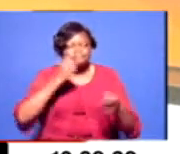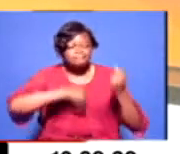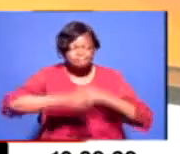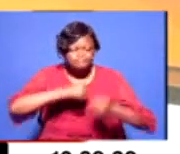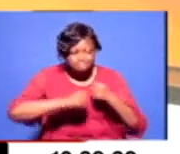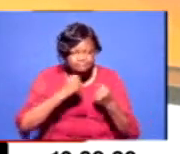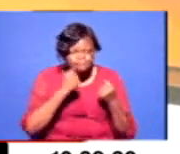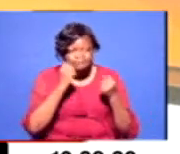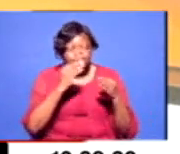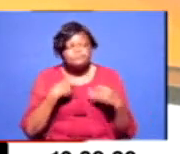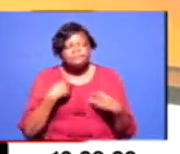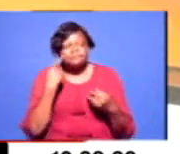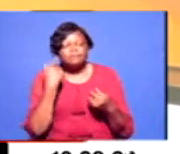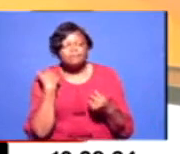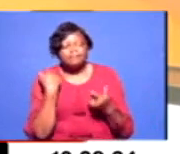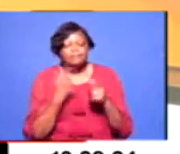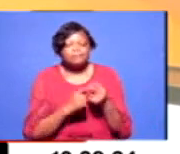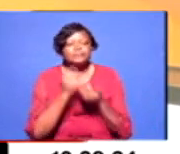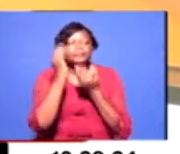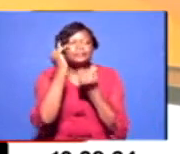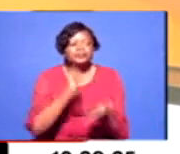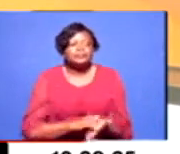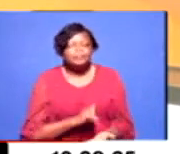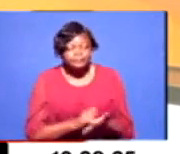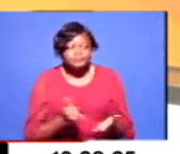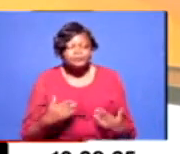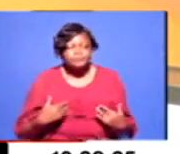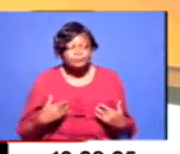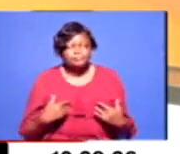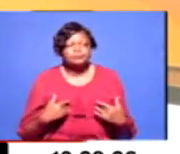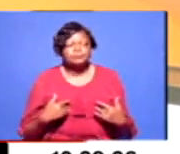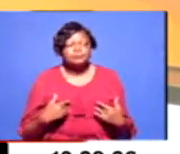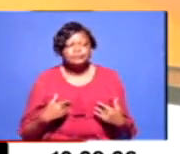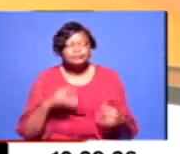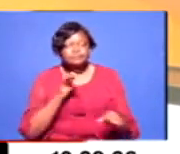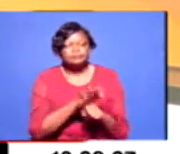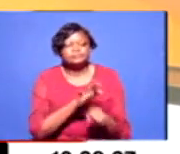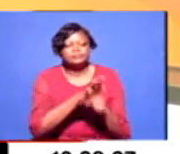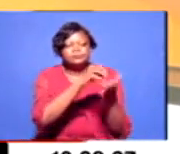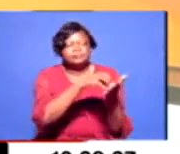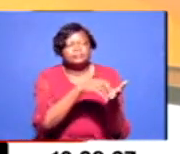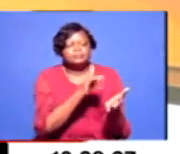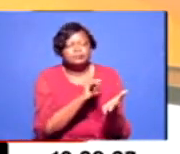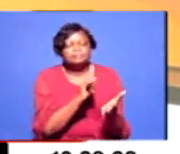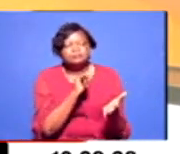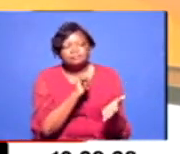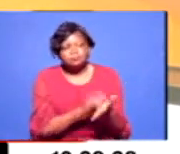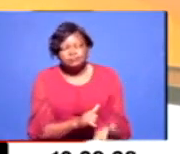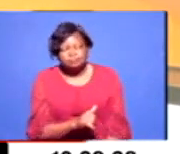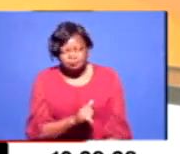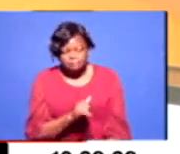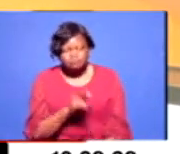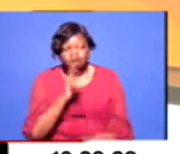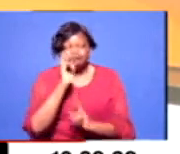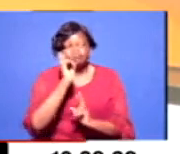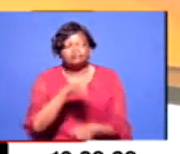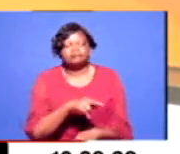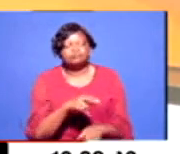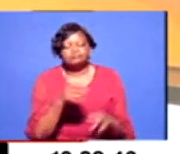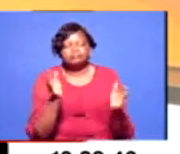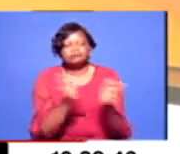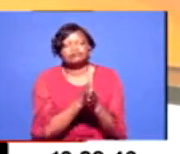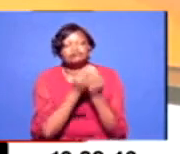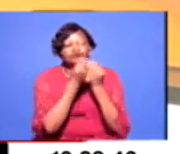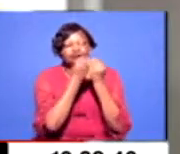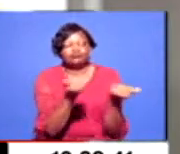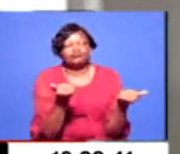these statistics, we also expect to be having a higher number of cases that are not only reported, but are sorted out.